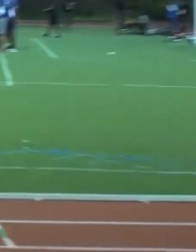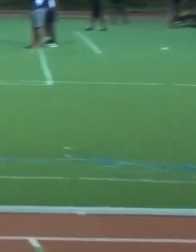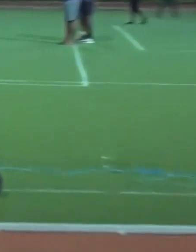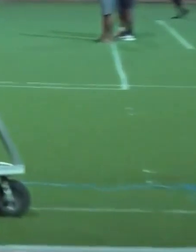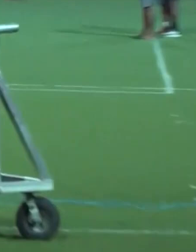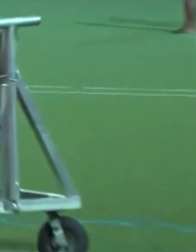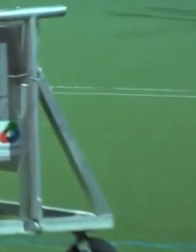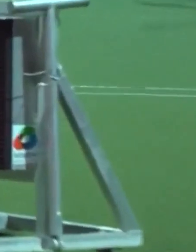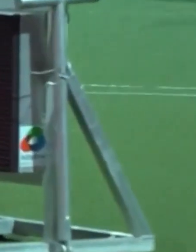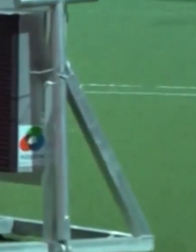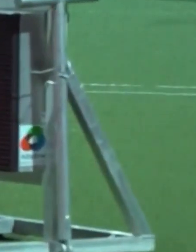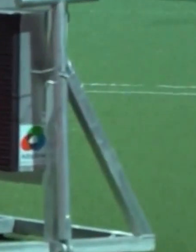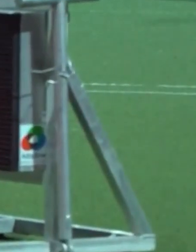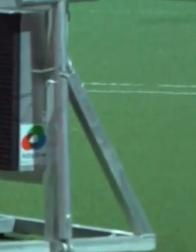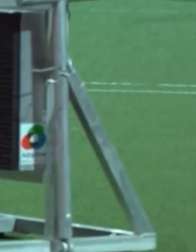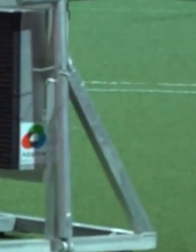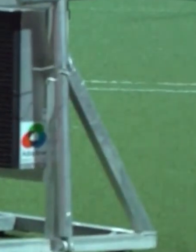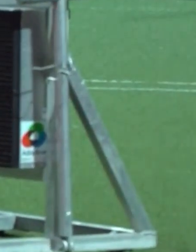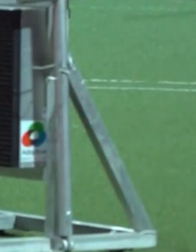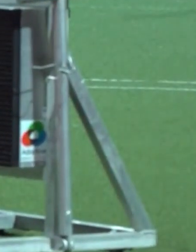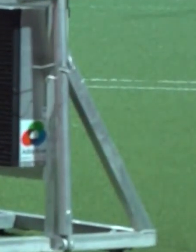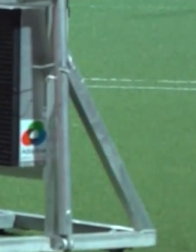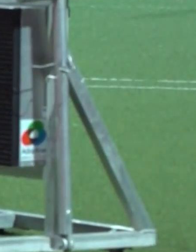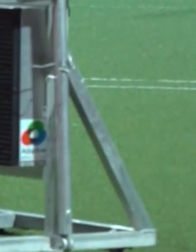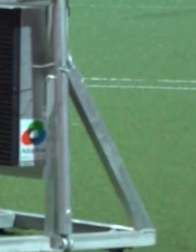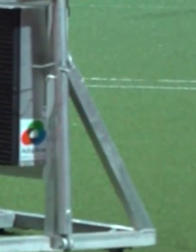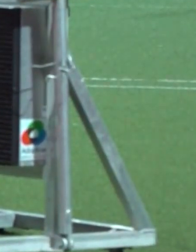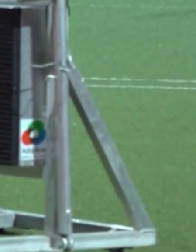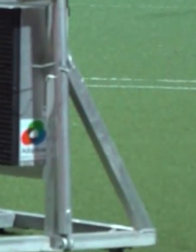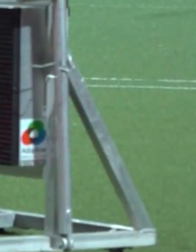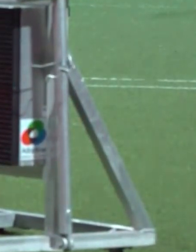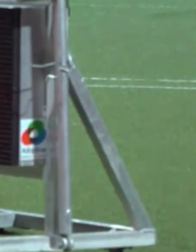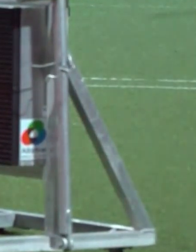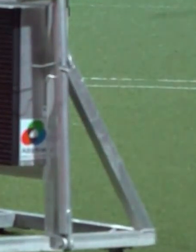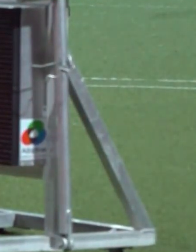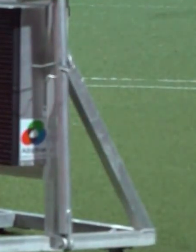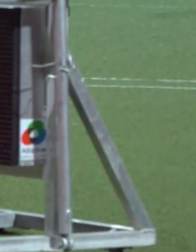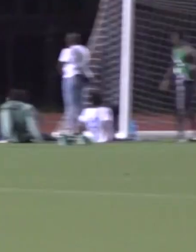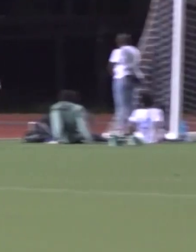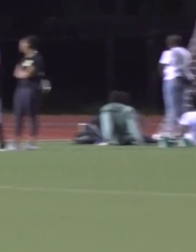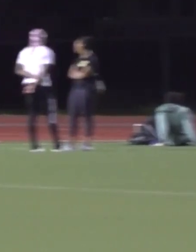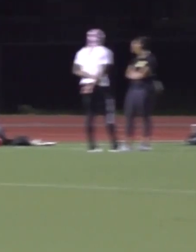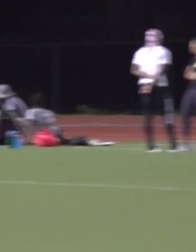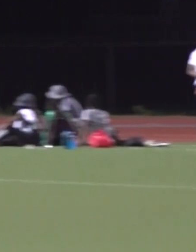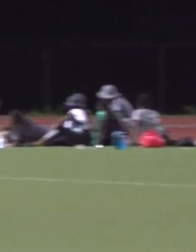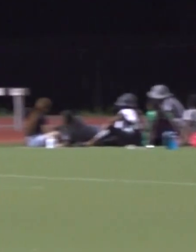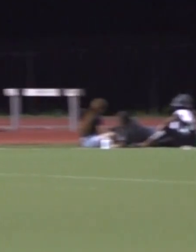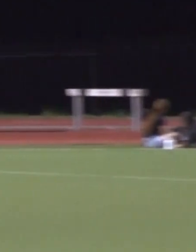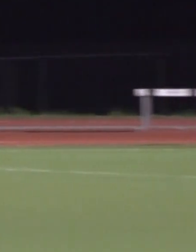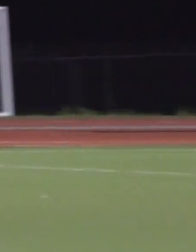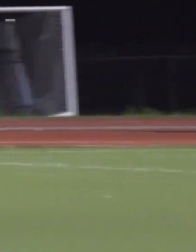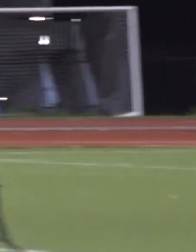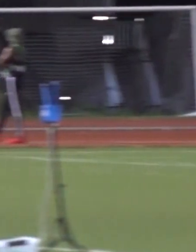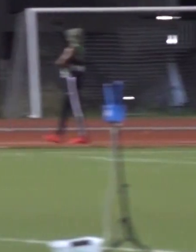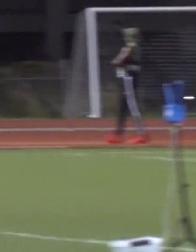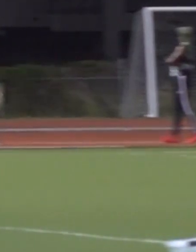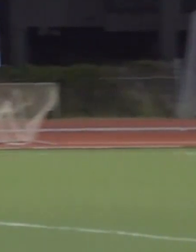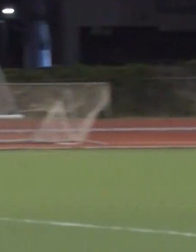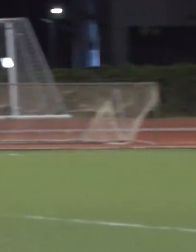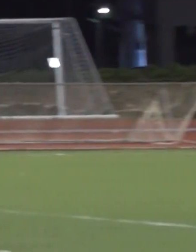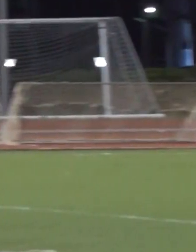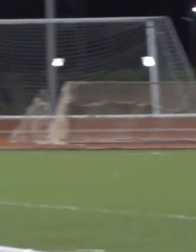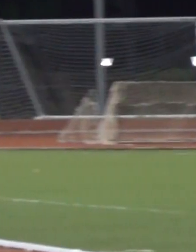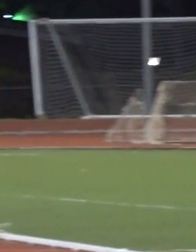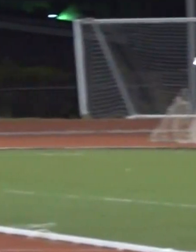Gibson 22.87 and Jaden Dowrich Roach 22.95. Moving up to the under 20 boys. Remember, these